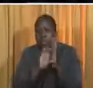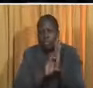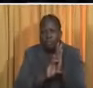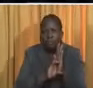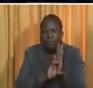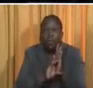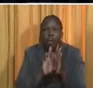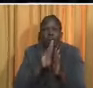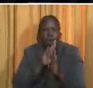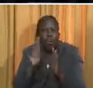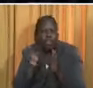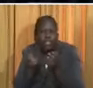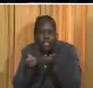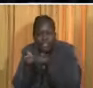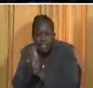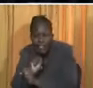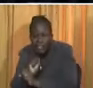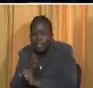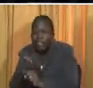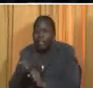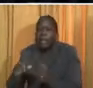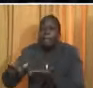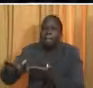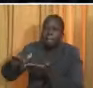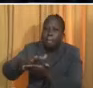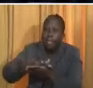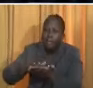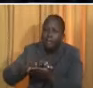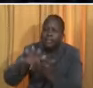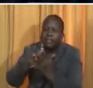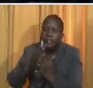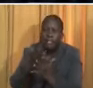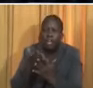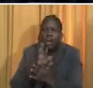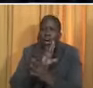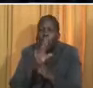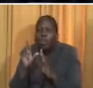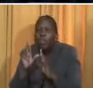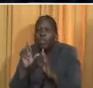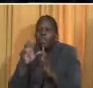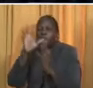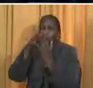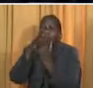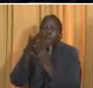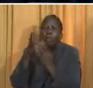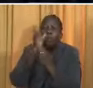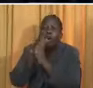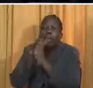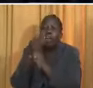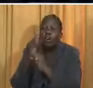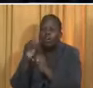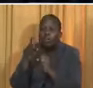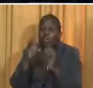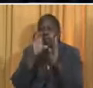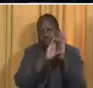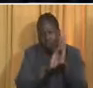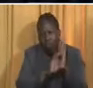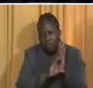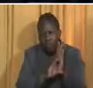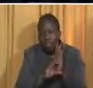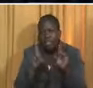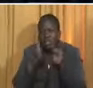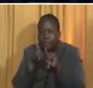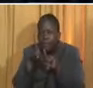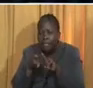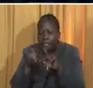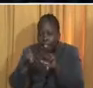or alter the basic structure or the framework of the Constitution. The theory was itself influenced by